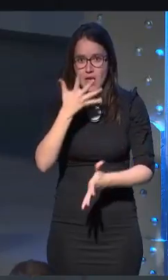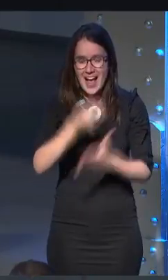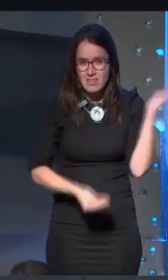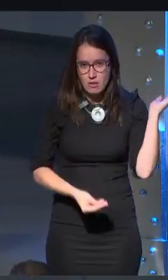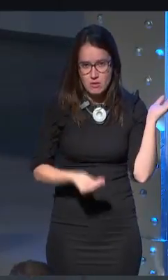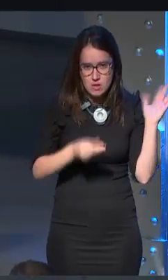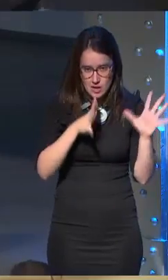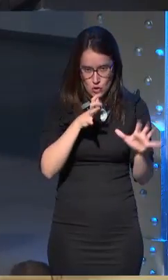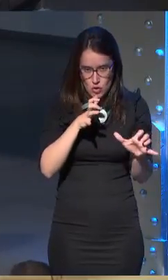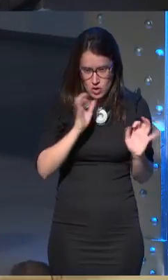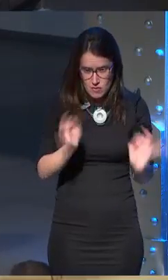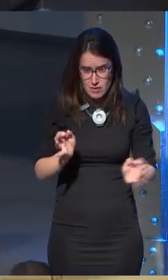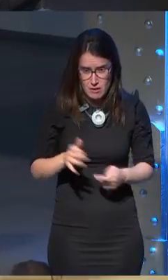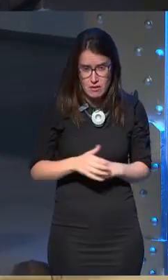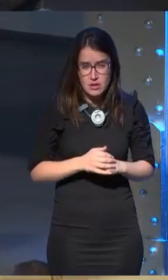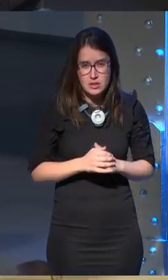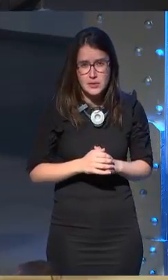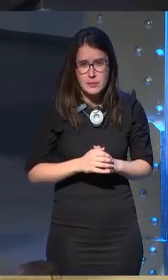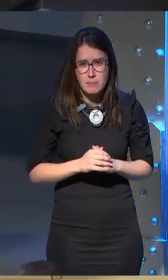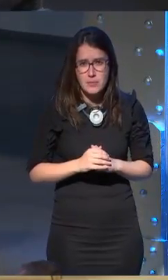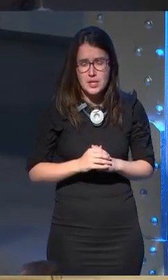some accidents with it.